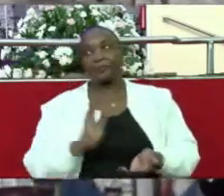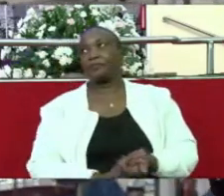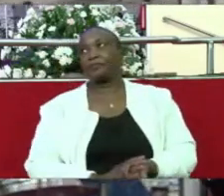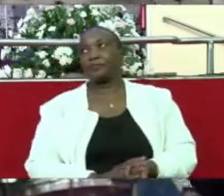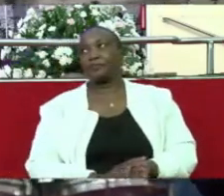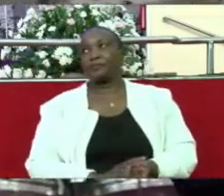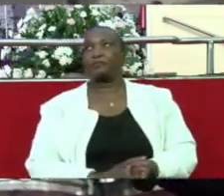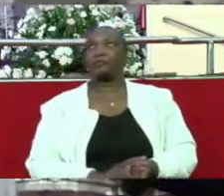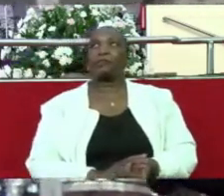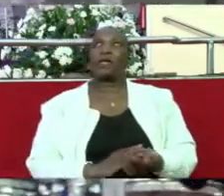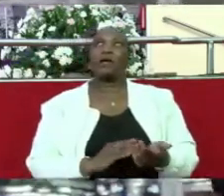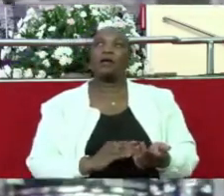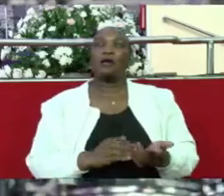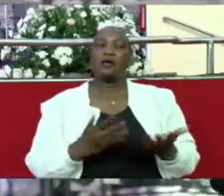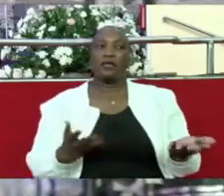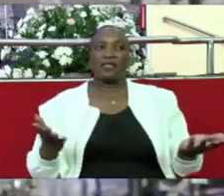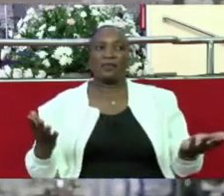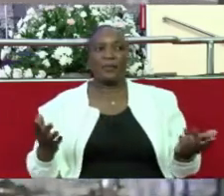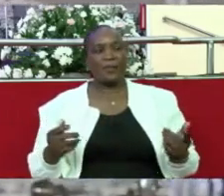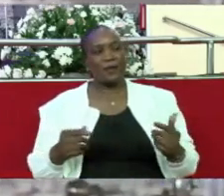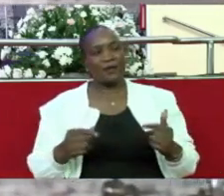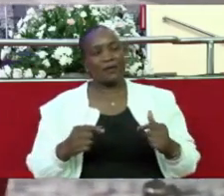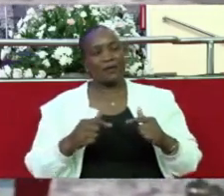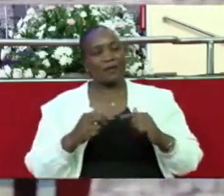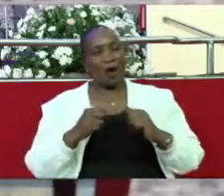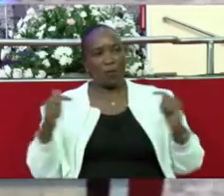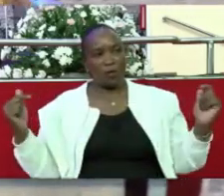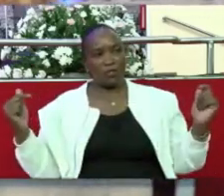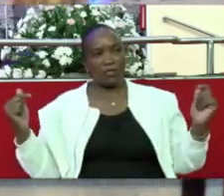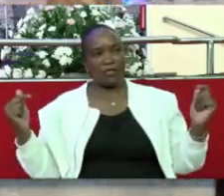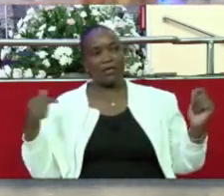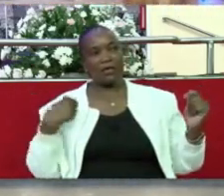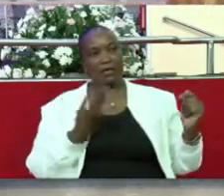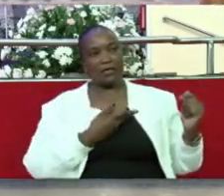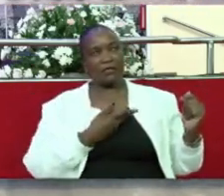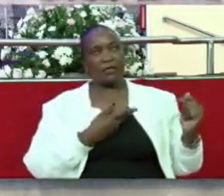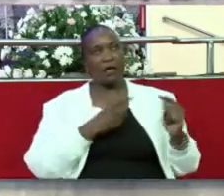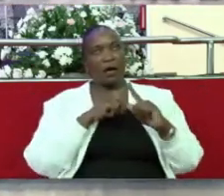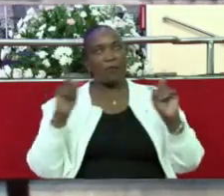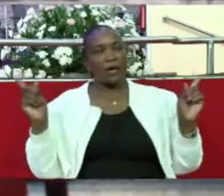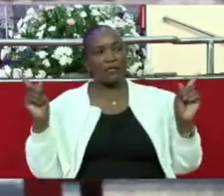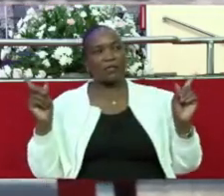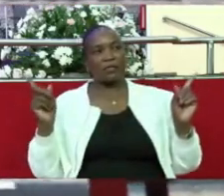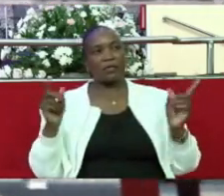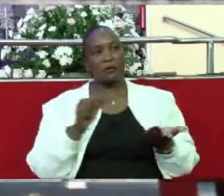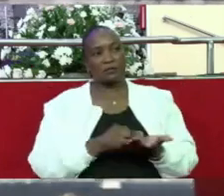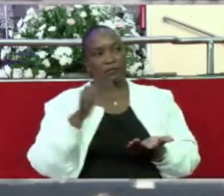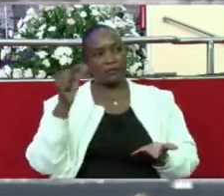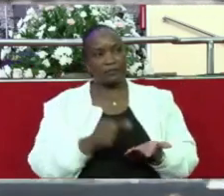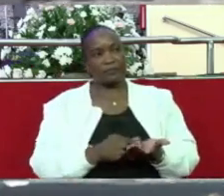negatively against us, the grace of God is sufficient.